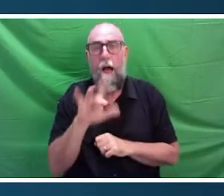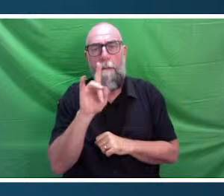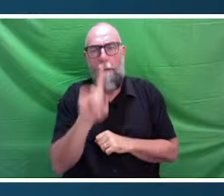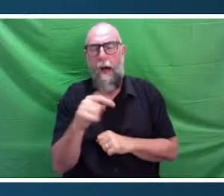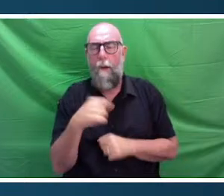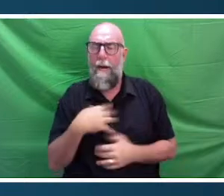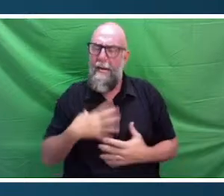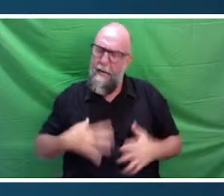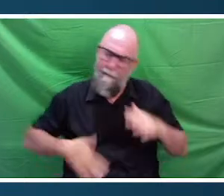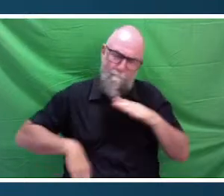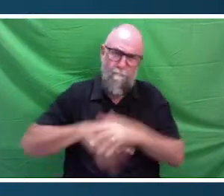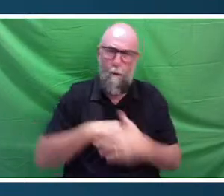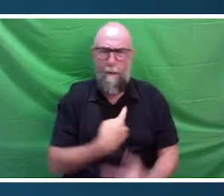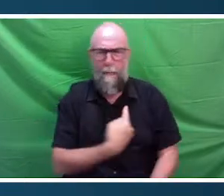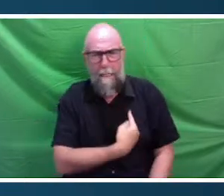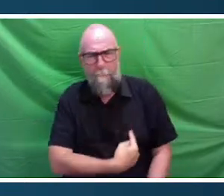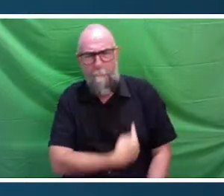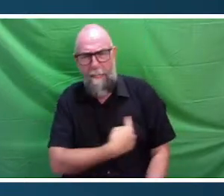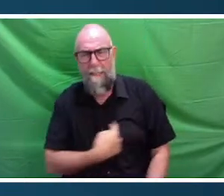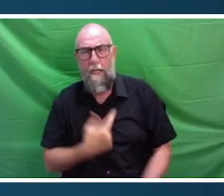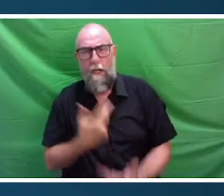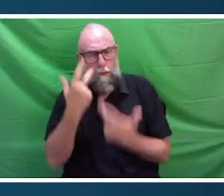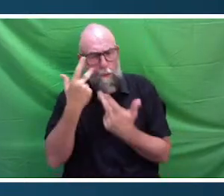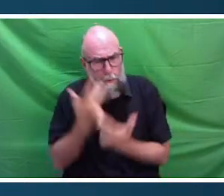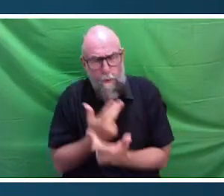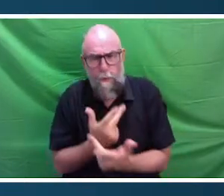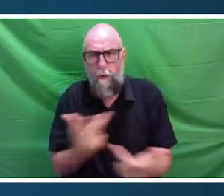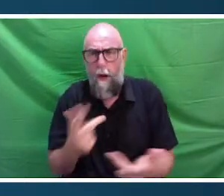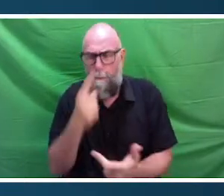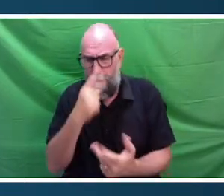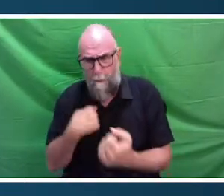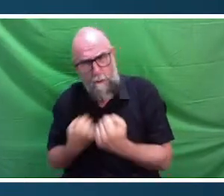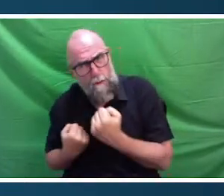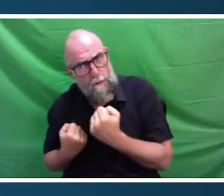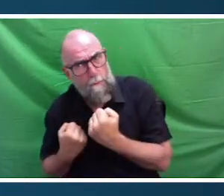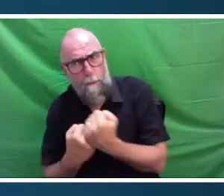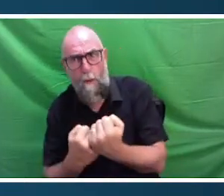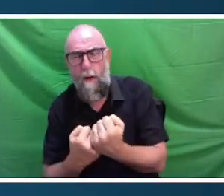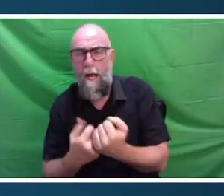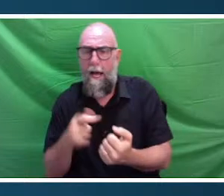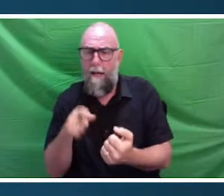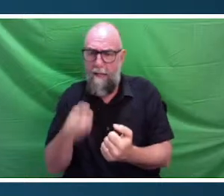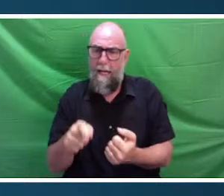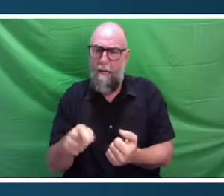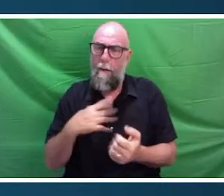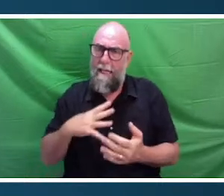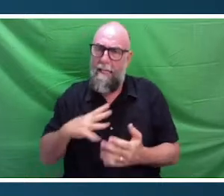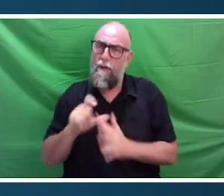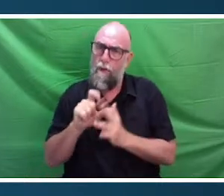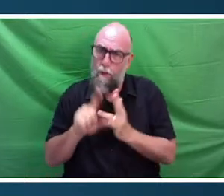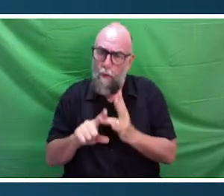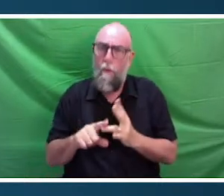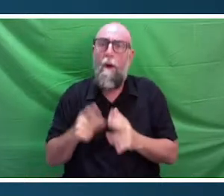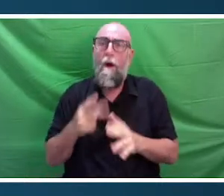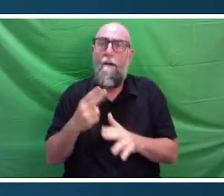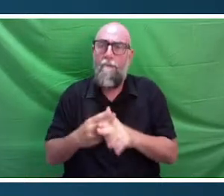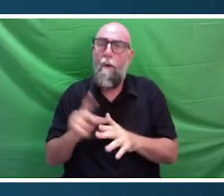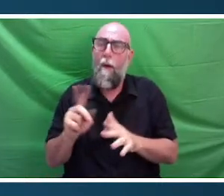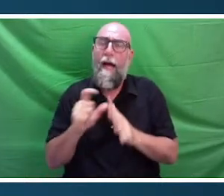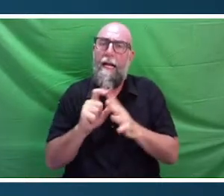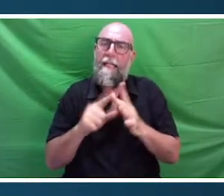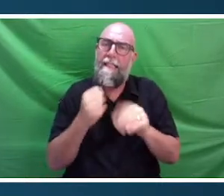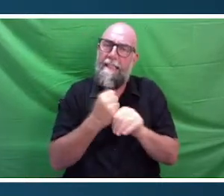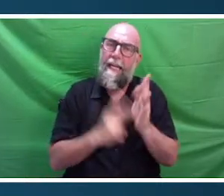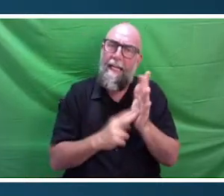every person we aim to support. As enshrined in the United Nations Universal Declaration of Human Rights,